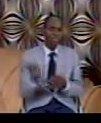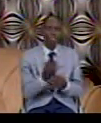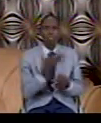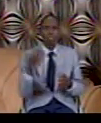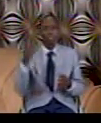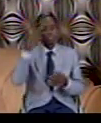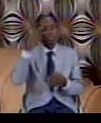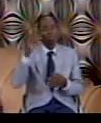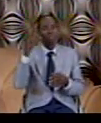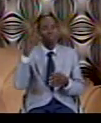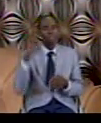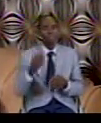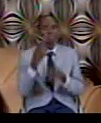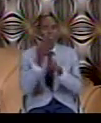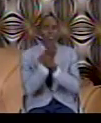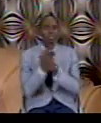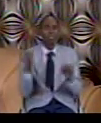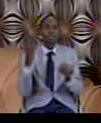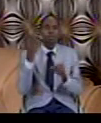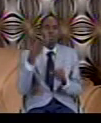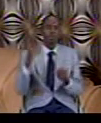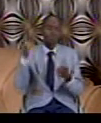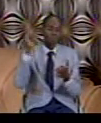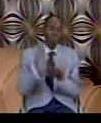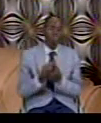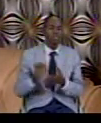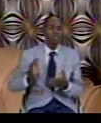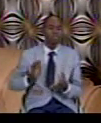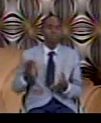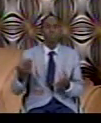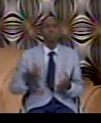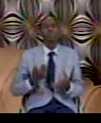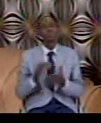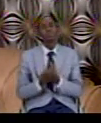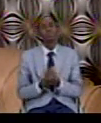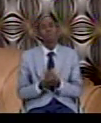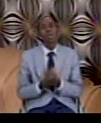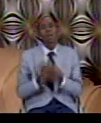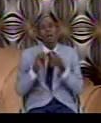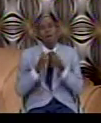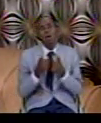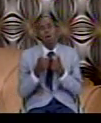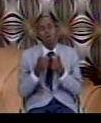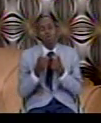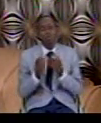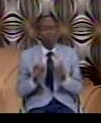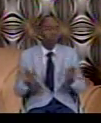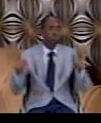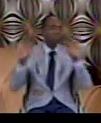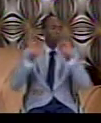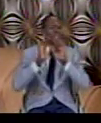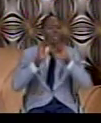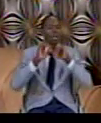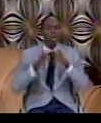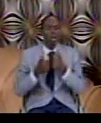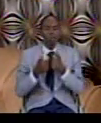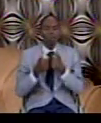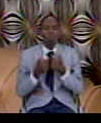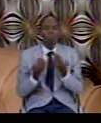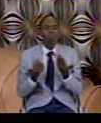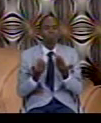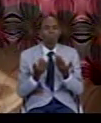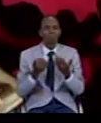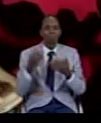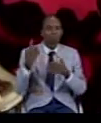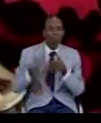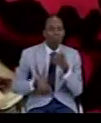the redemption of that soul. How worthy How valuable, how precious is the